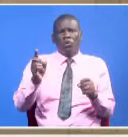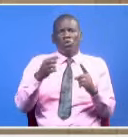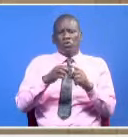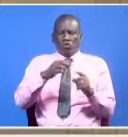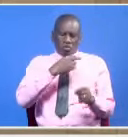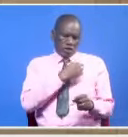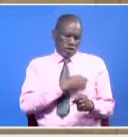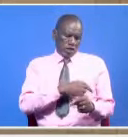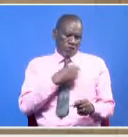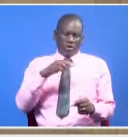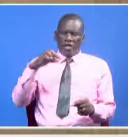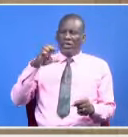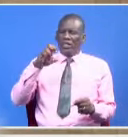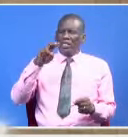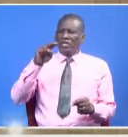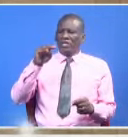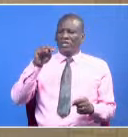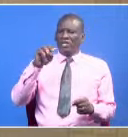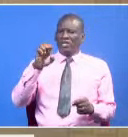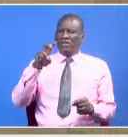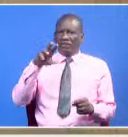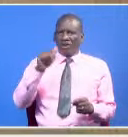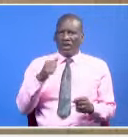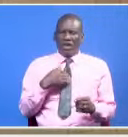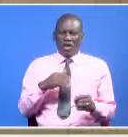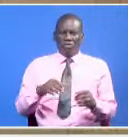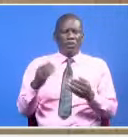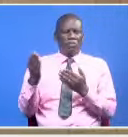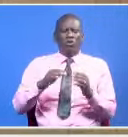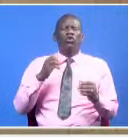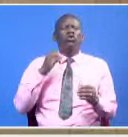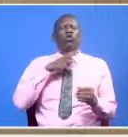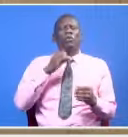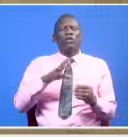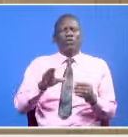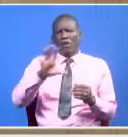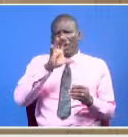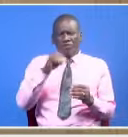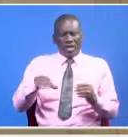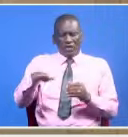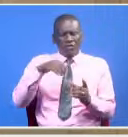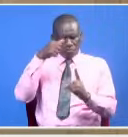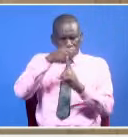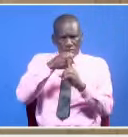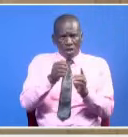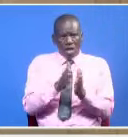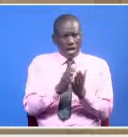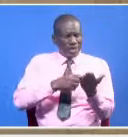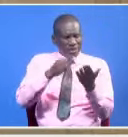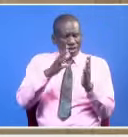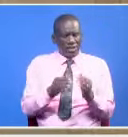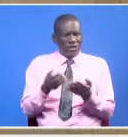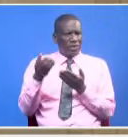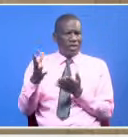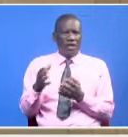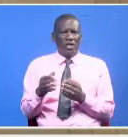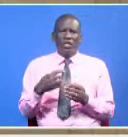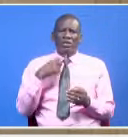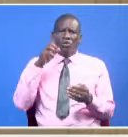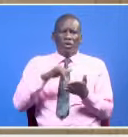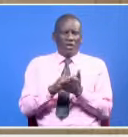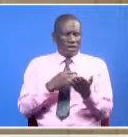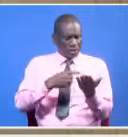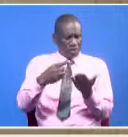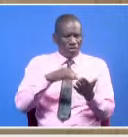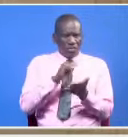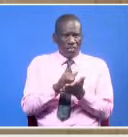Geneva has sparked widespread criticism among African environmental activists and also the negotiators themselves, with the argument being